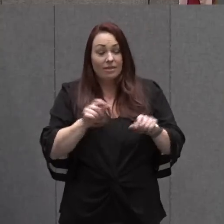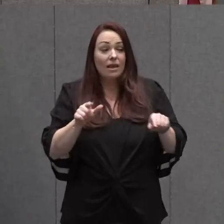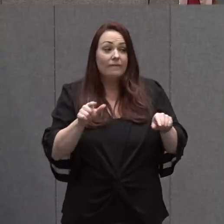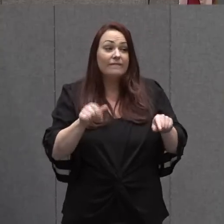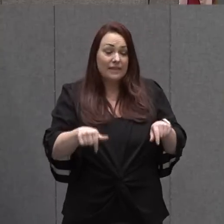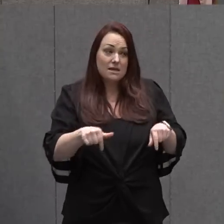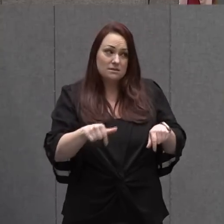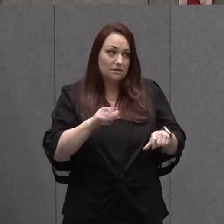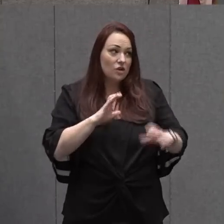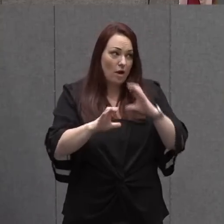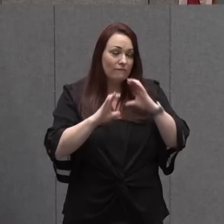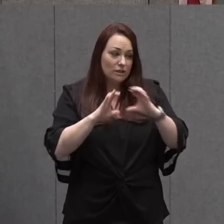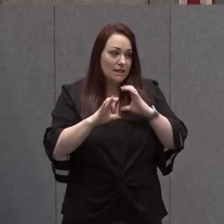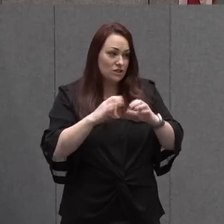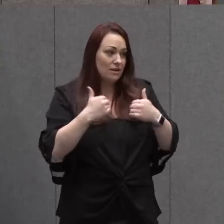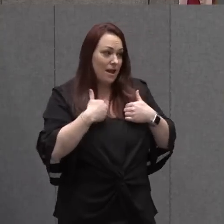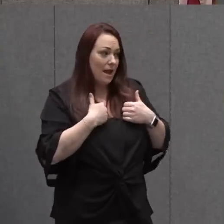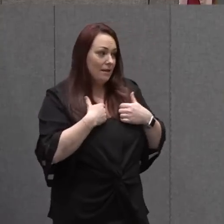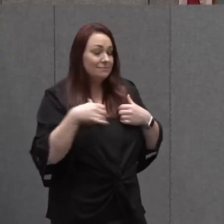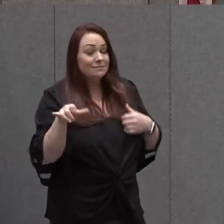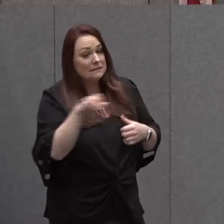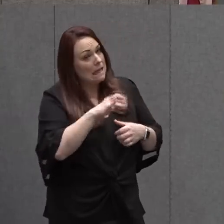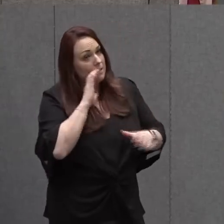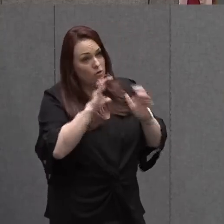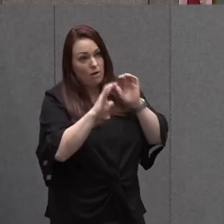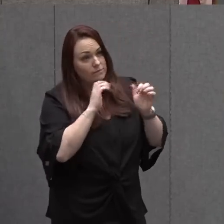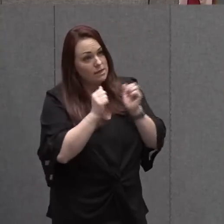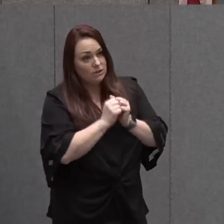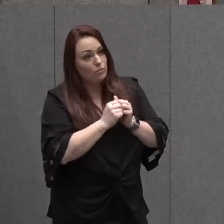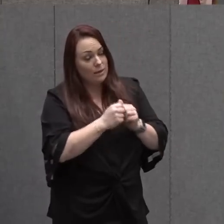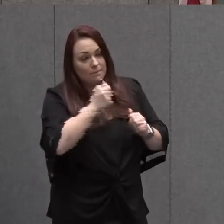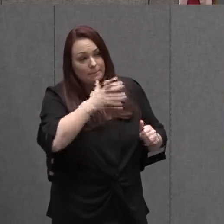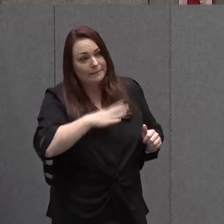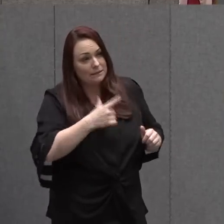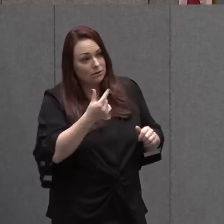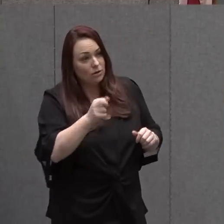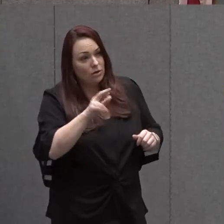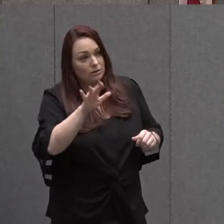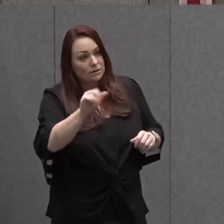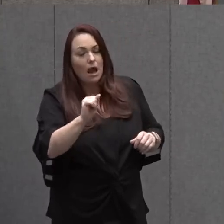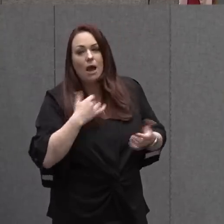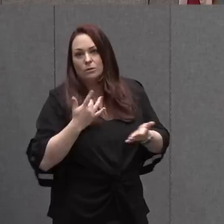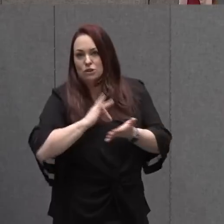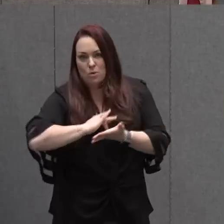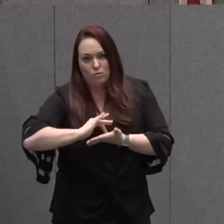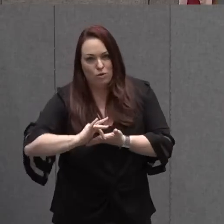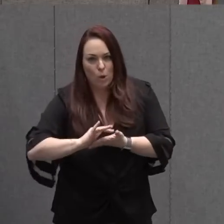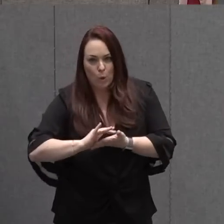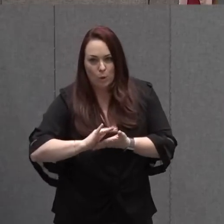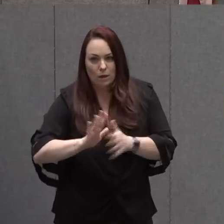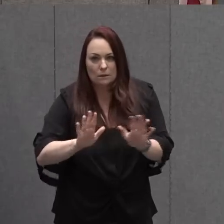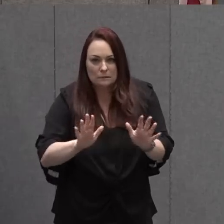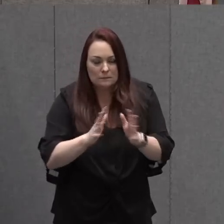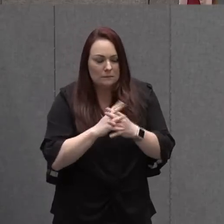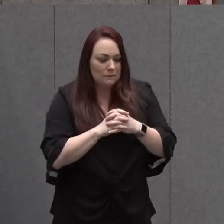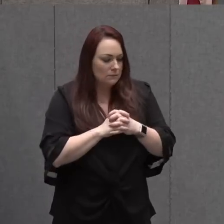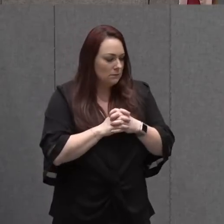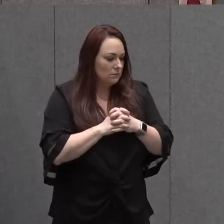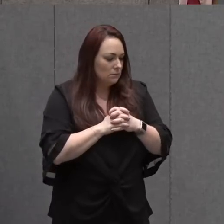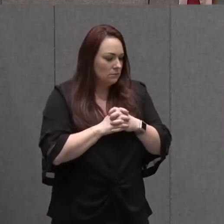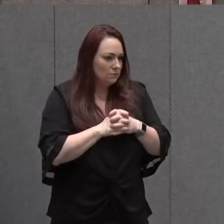this conversation I had with Miss Garcia, which I was so rude on. But, and